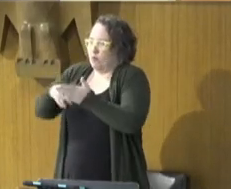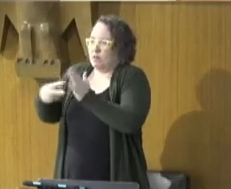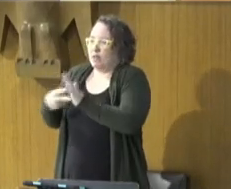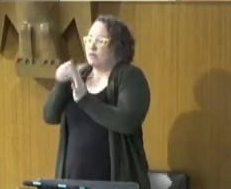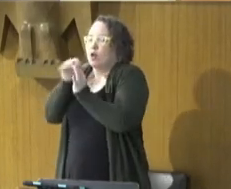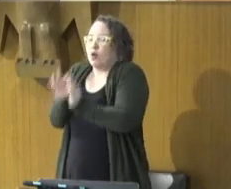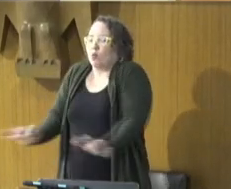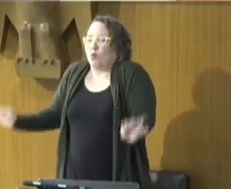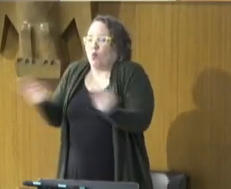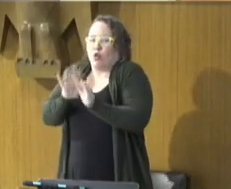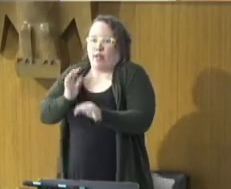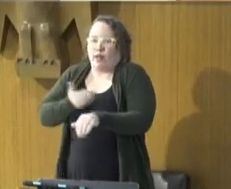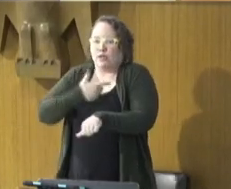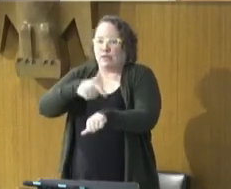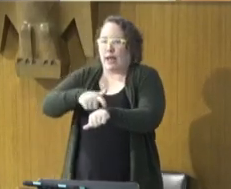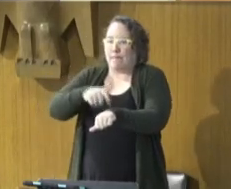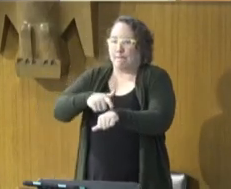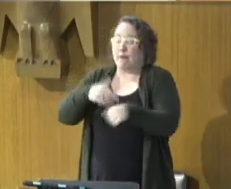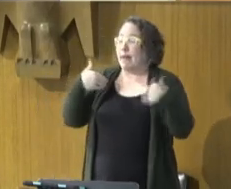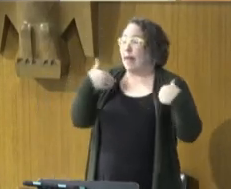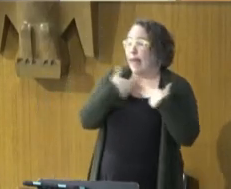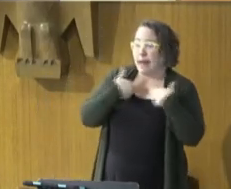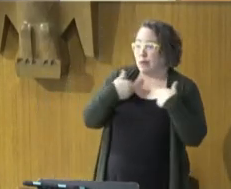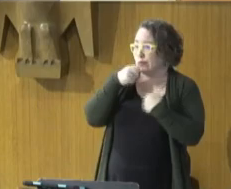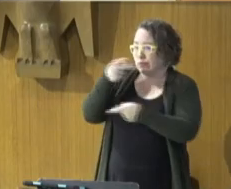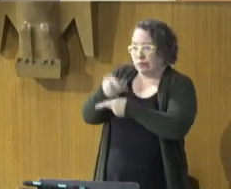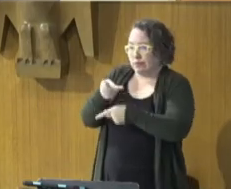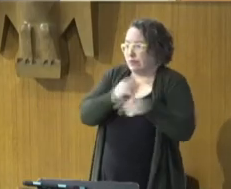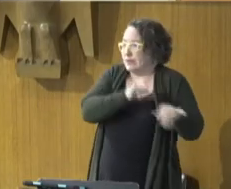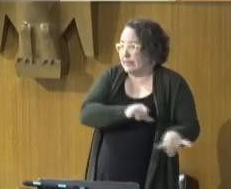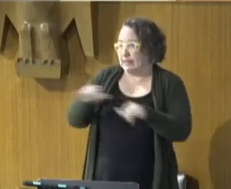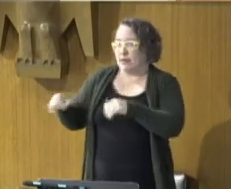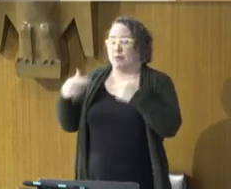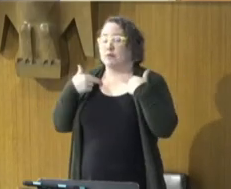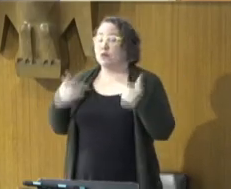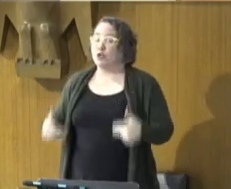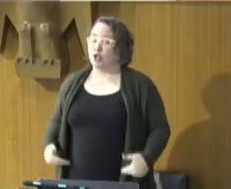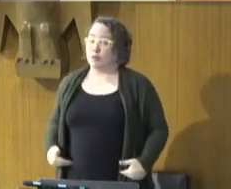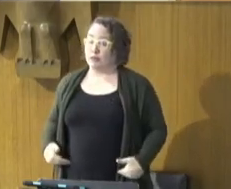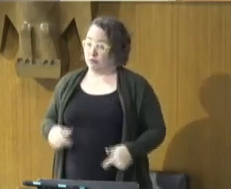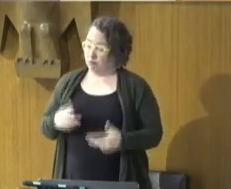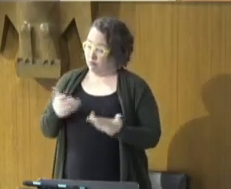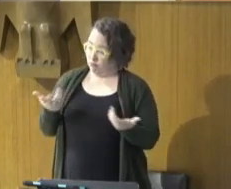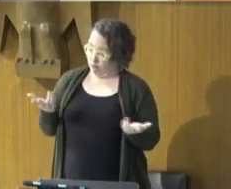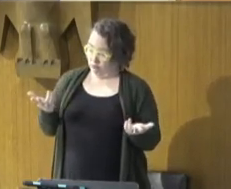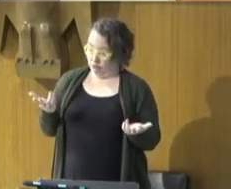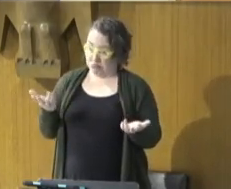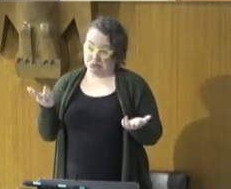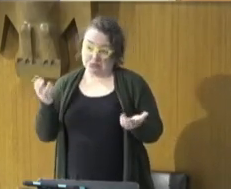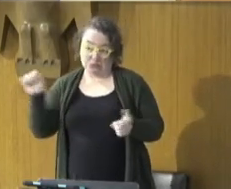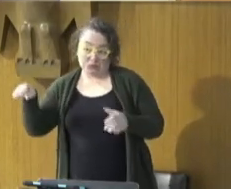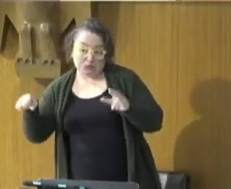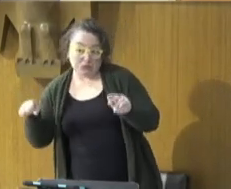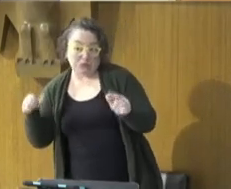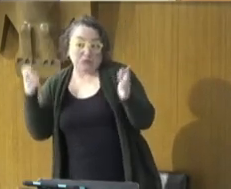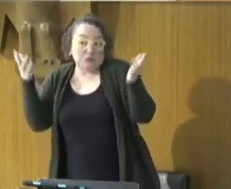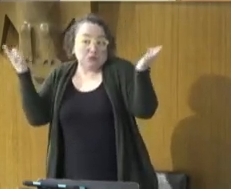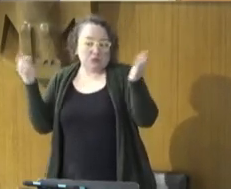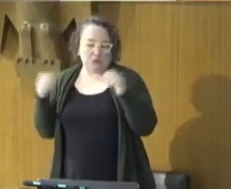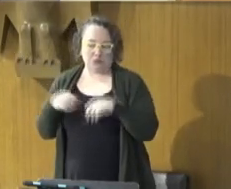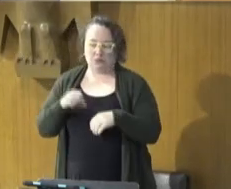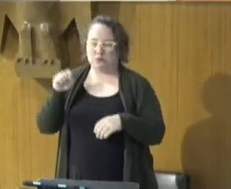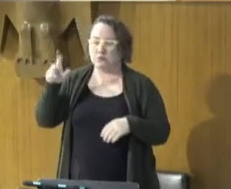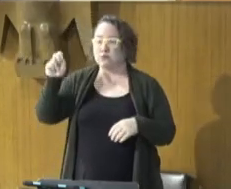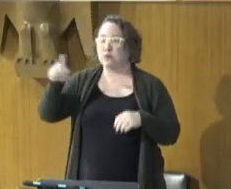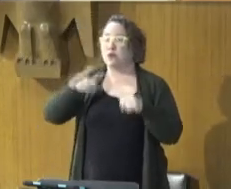And animals aren't treated in the same way as humans, supposedly. I'm curious, for anyone in this church who's become a